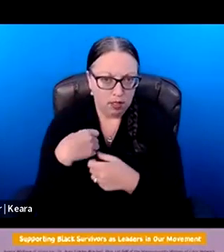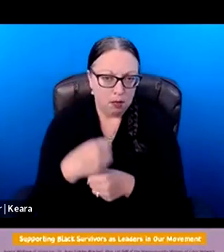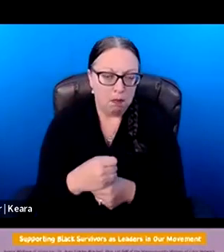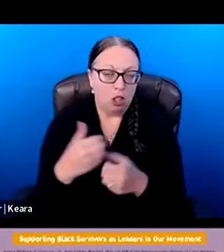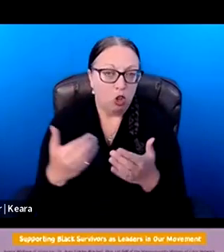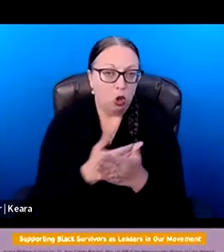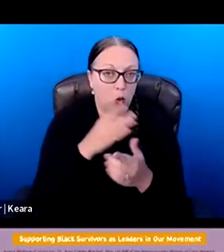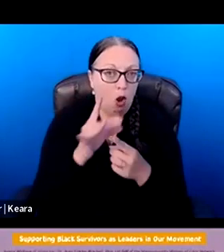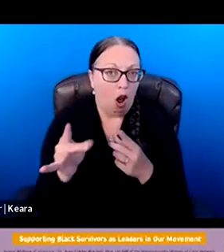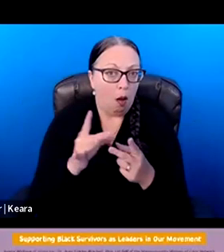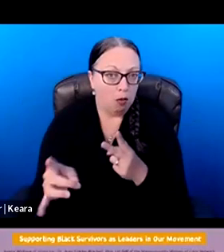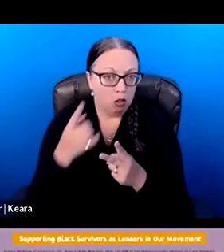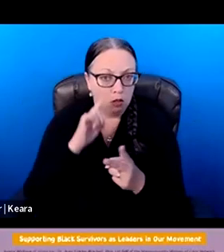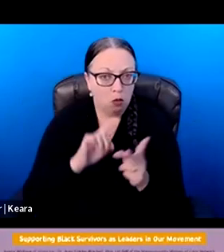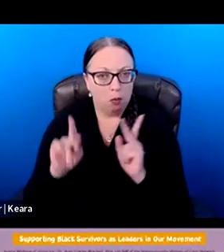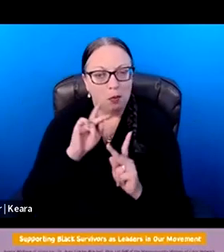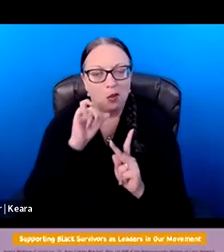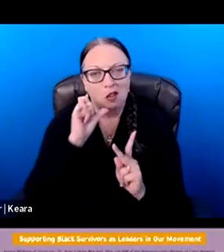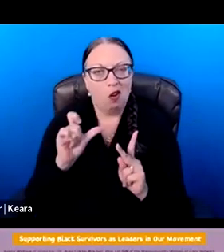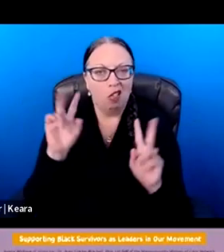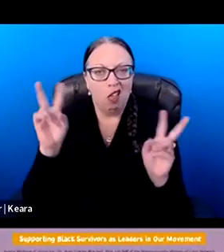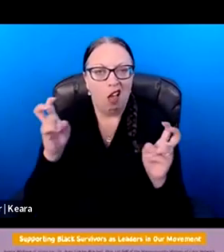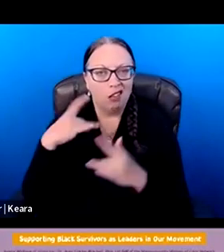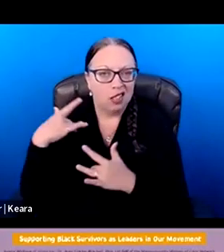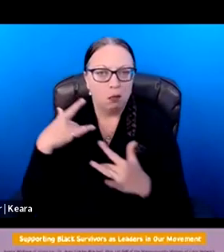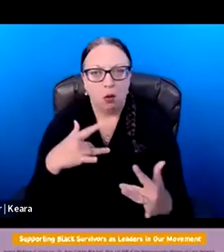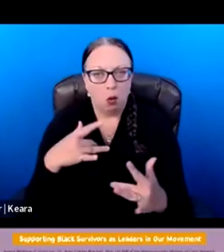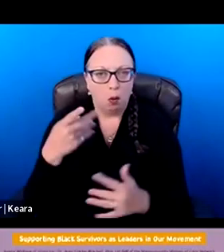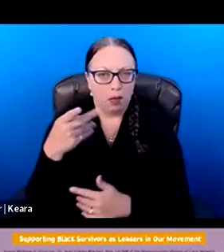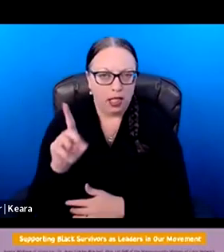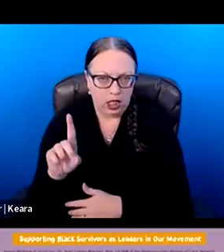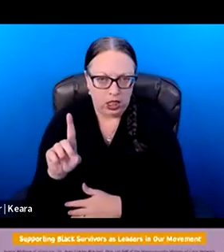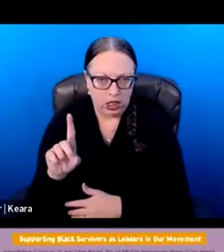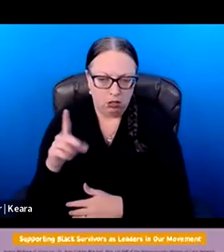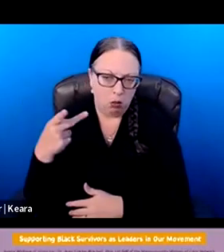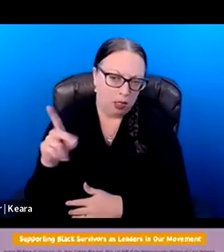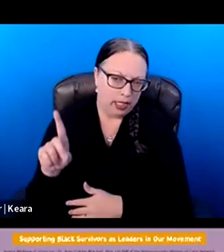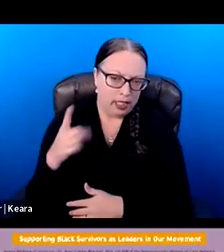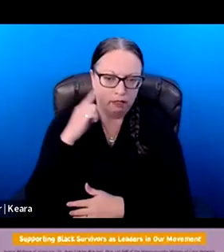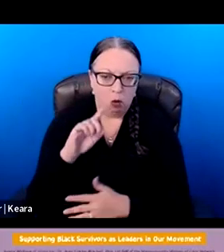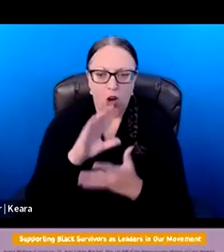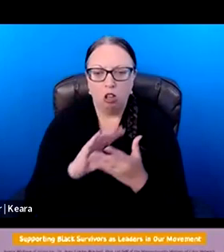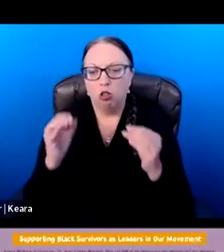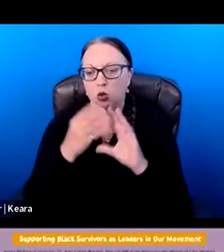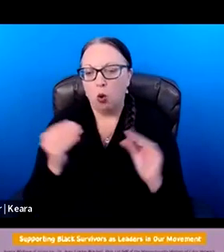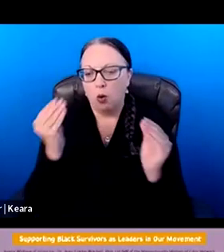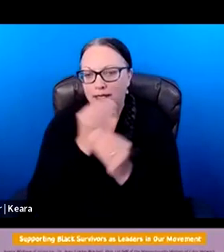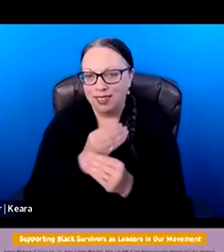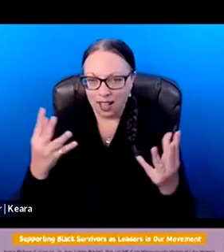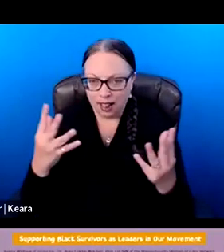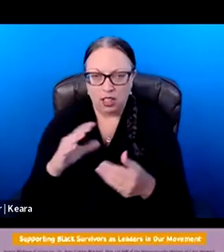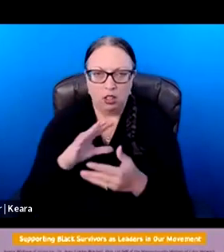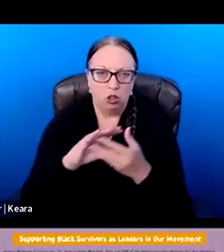options for folks that aren't the typical professional development, right? So professional development around storytelling, right? Narrative framing,